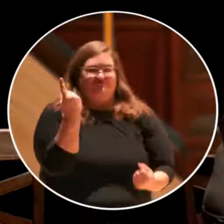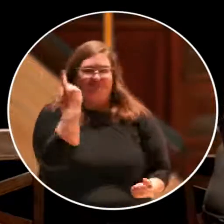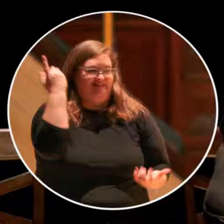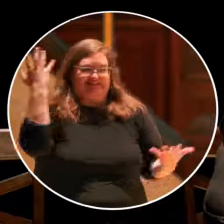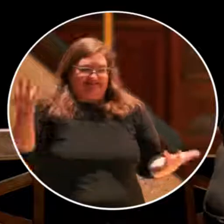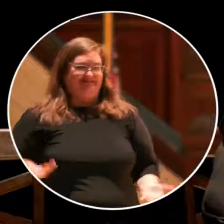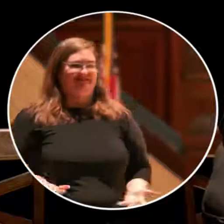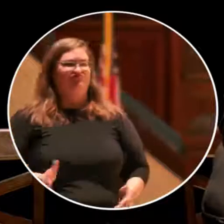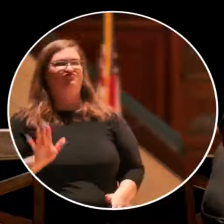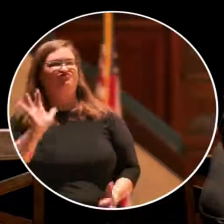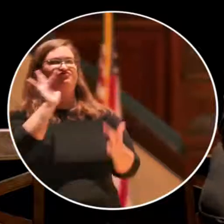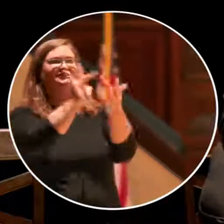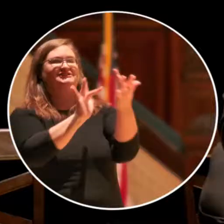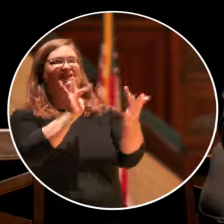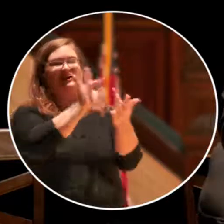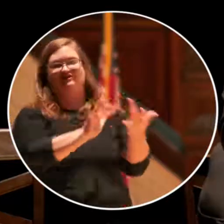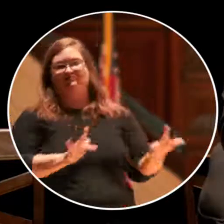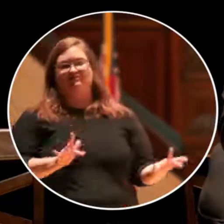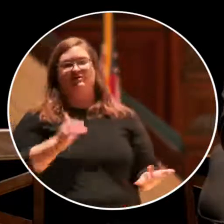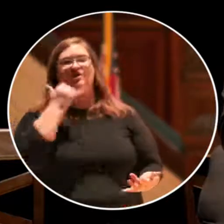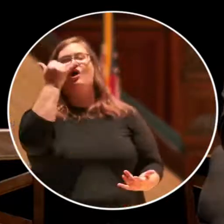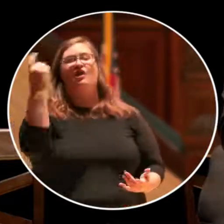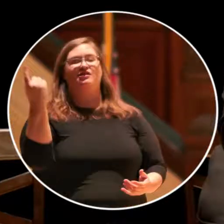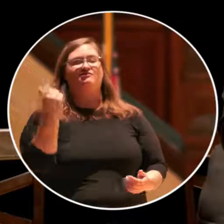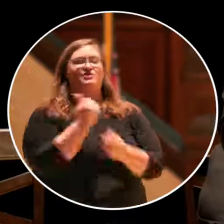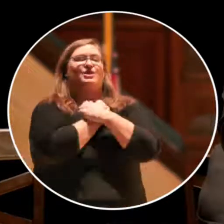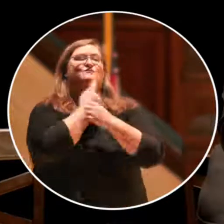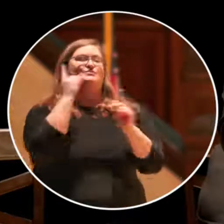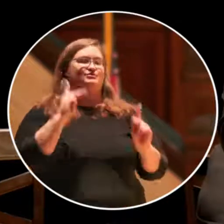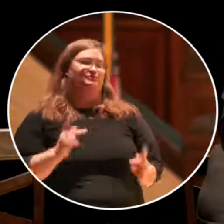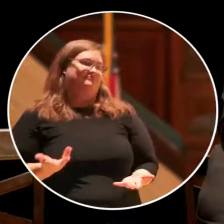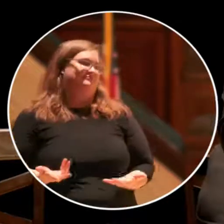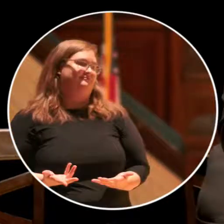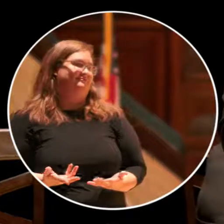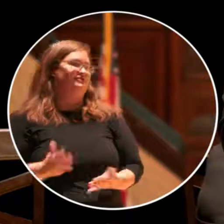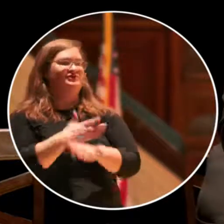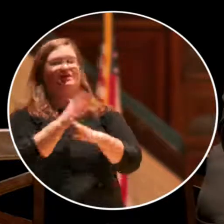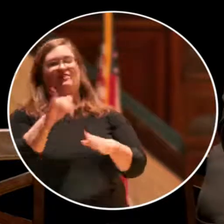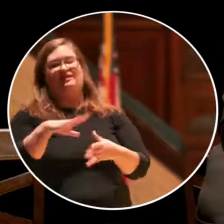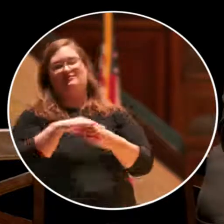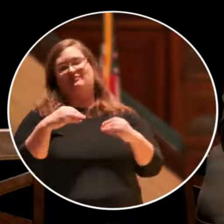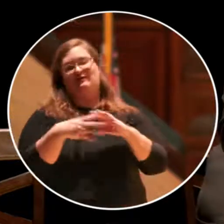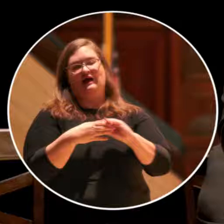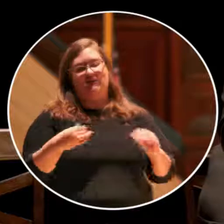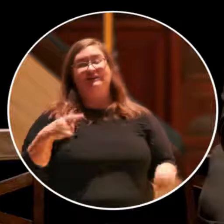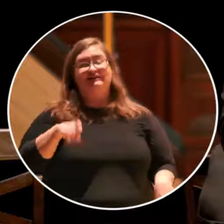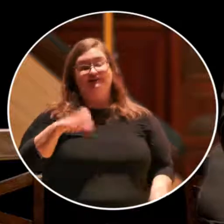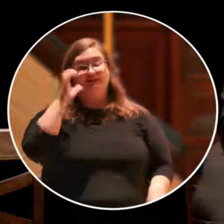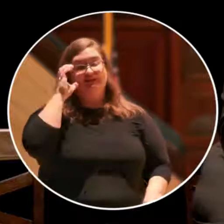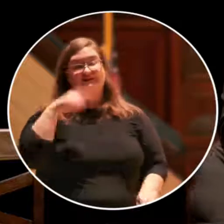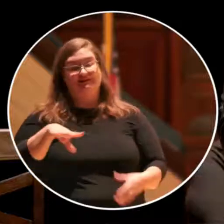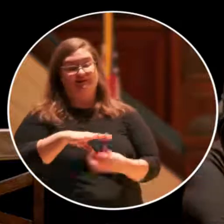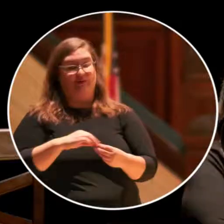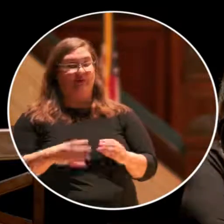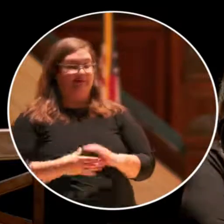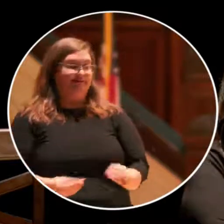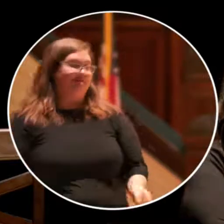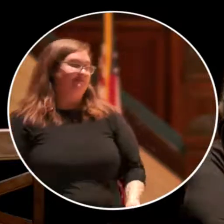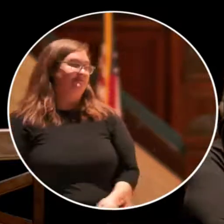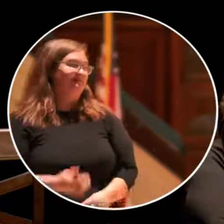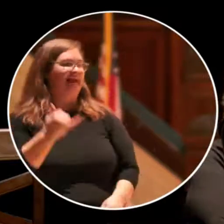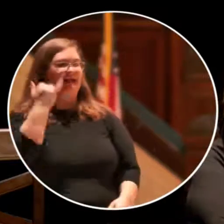Reach out, call a loved one, share that story. We need to hear these stories. And if you're